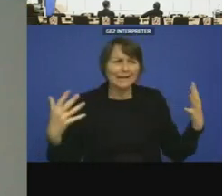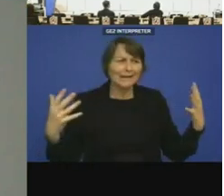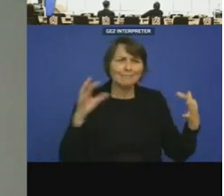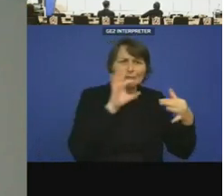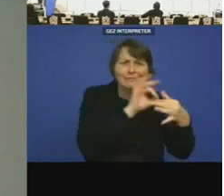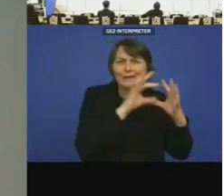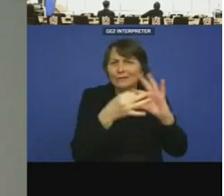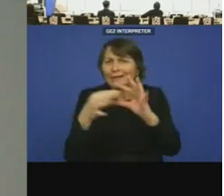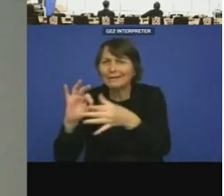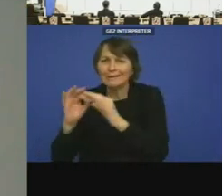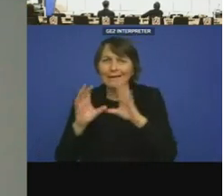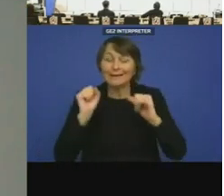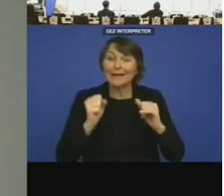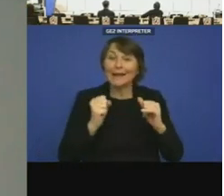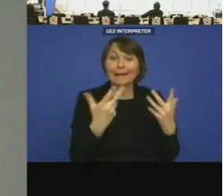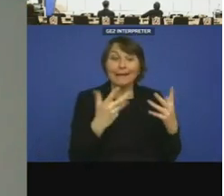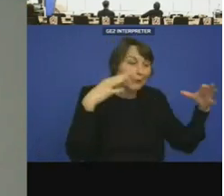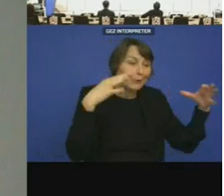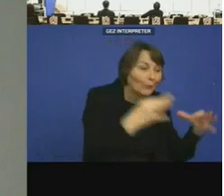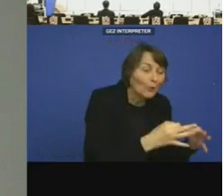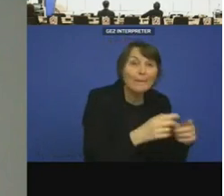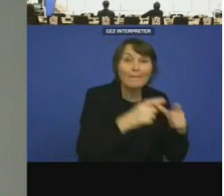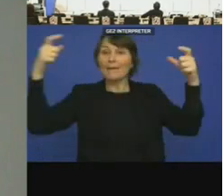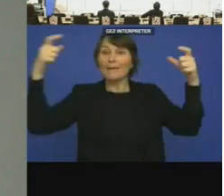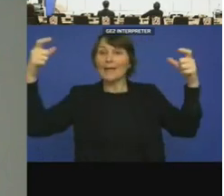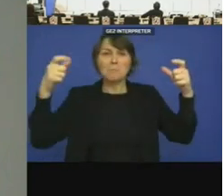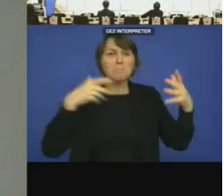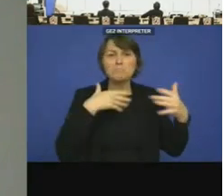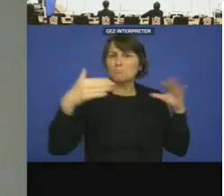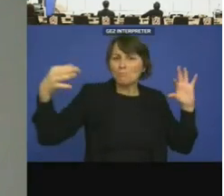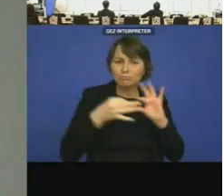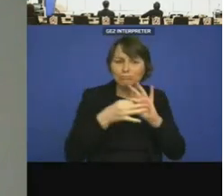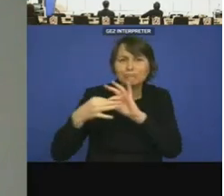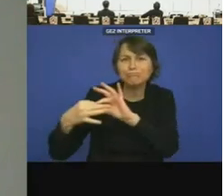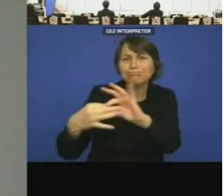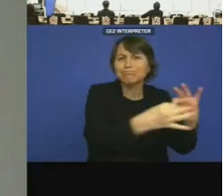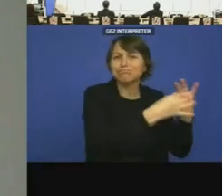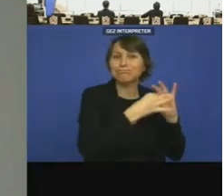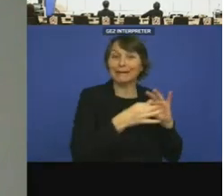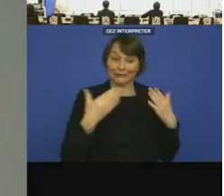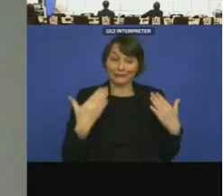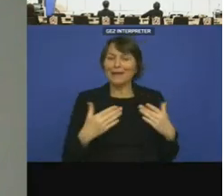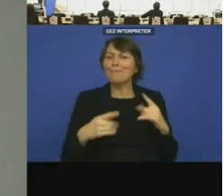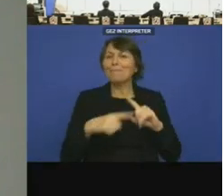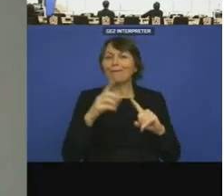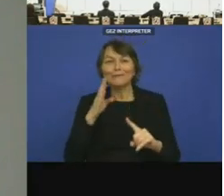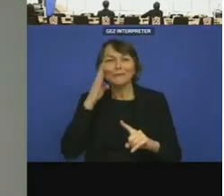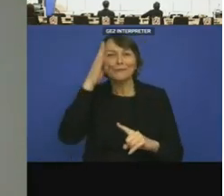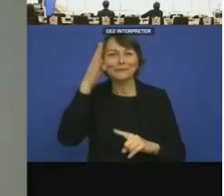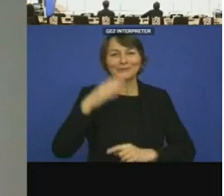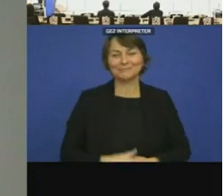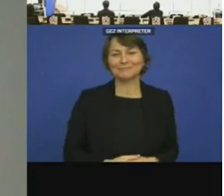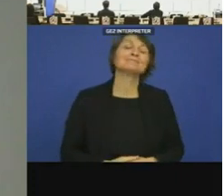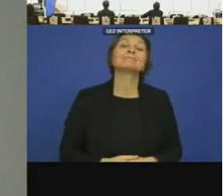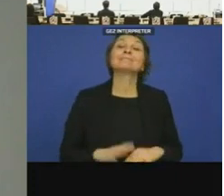Erasmus Plus is key in supporting sport today and in the future. And as we know, making it possible is